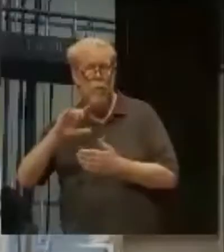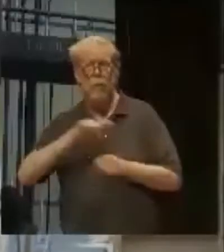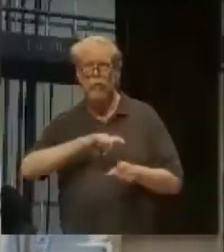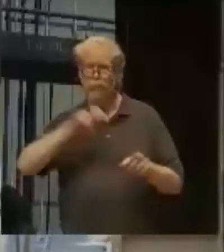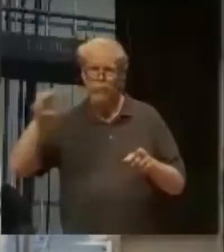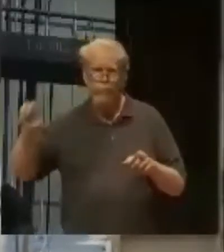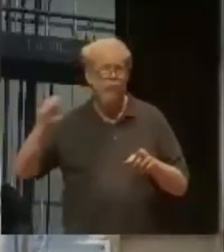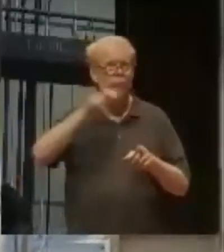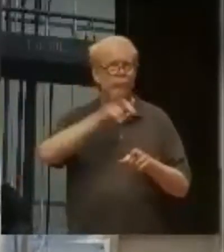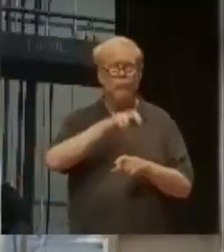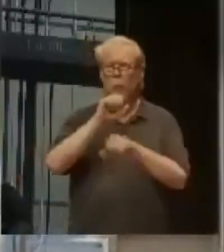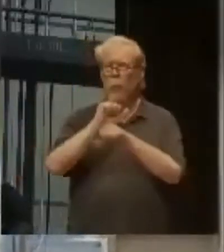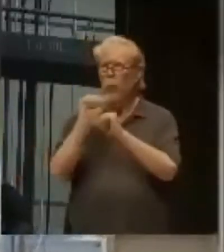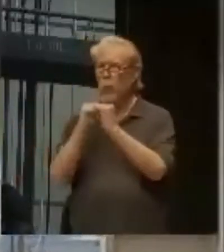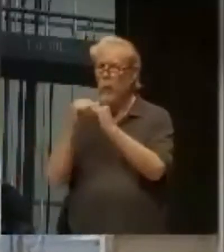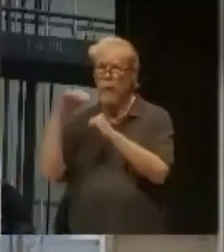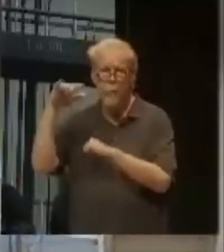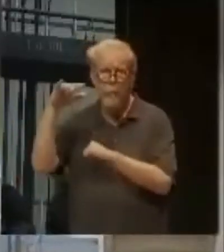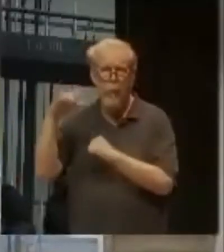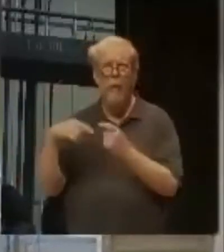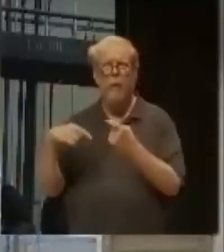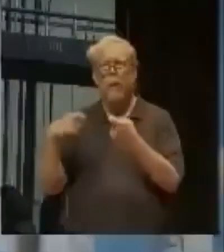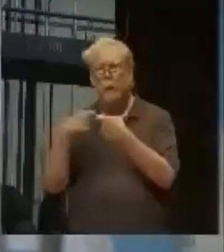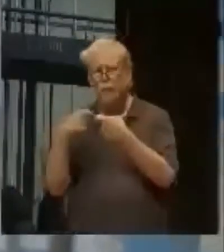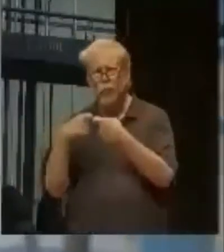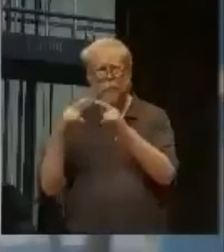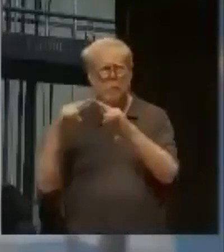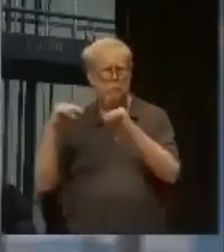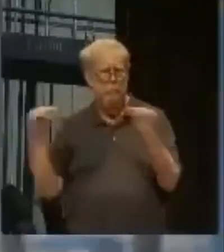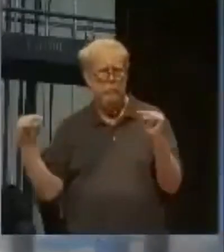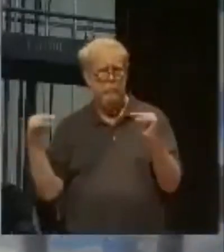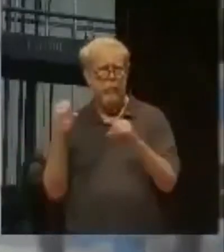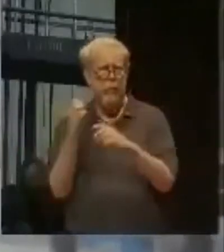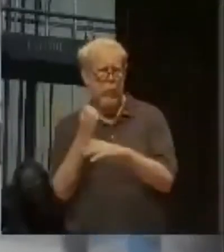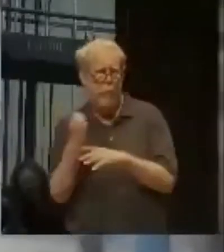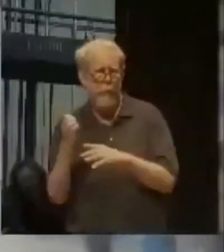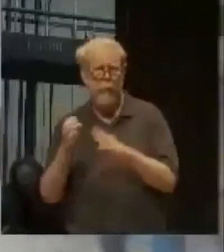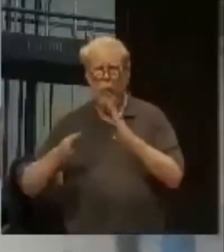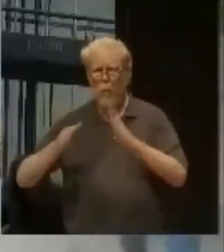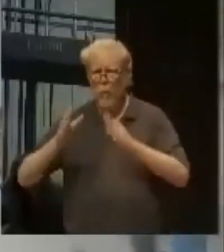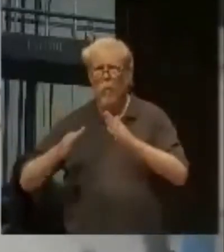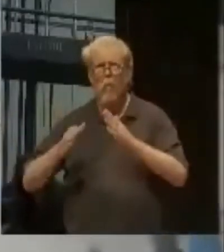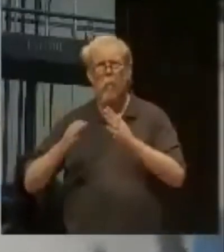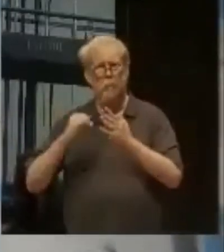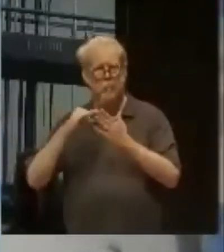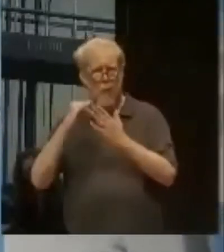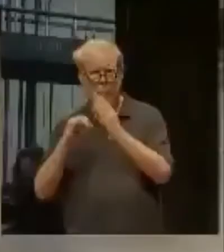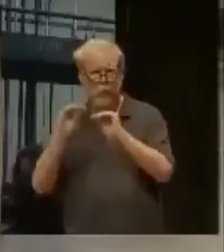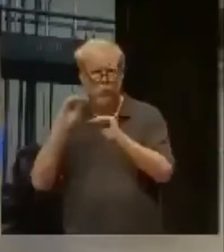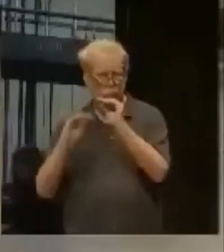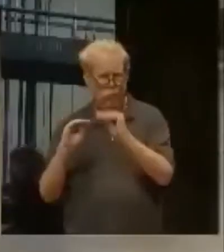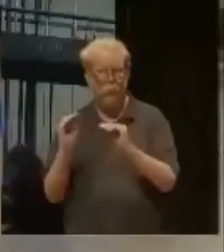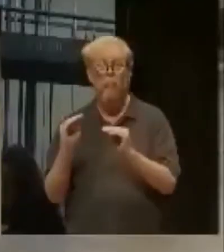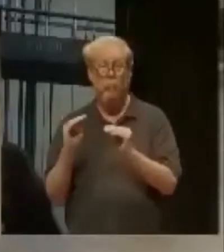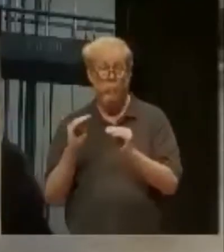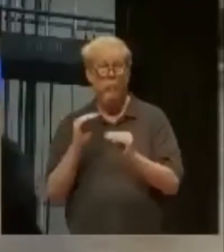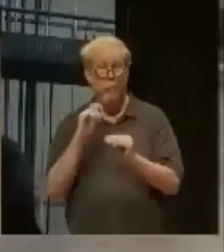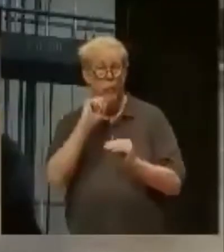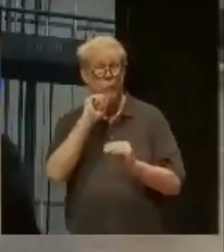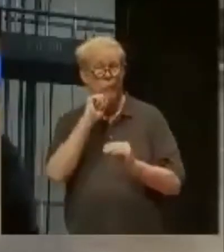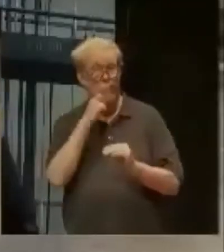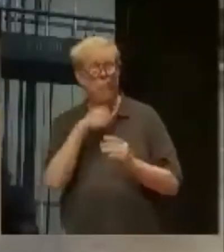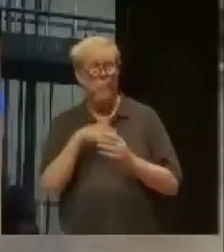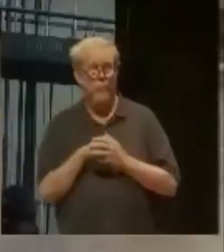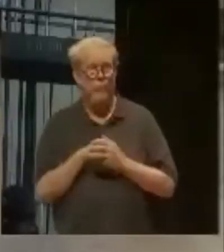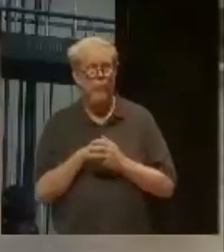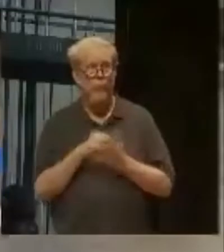working with electronics on our manufacturing equipment, and working with robotics and animation. It's a really hands-on program. PTEC students are